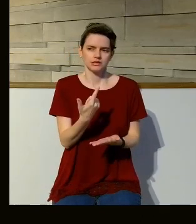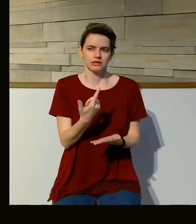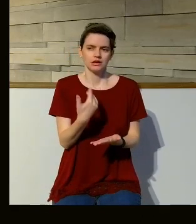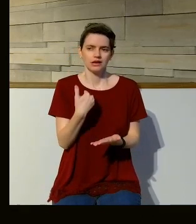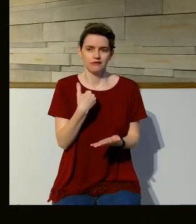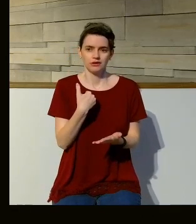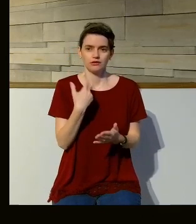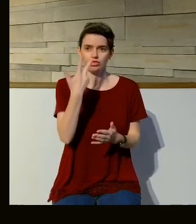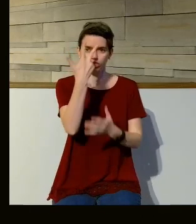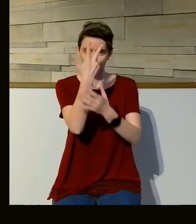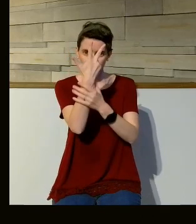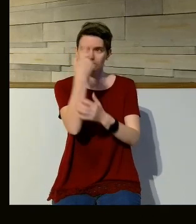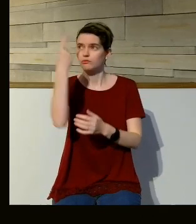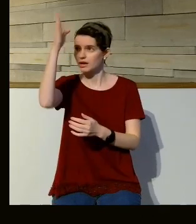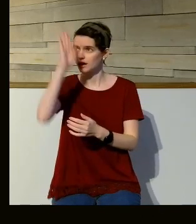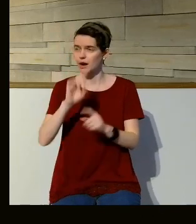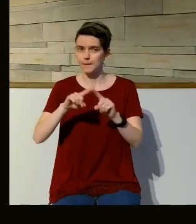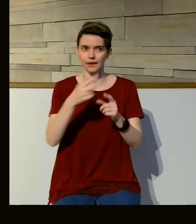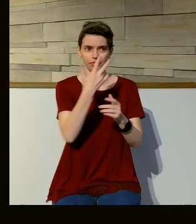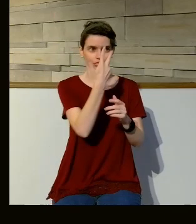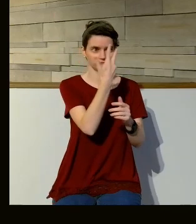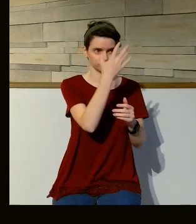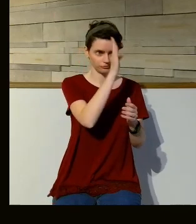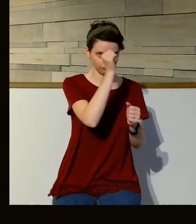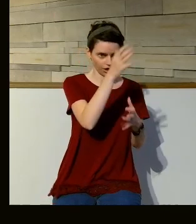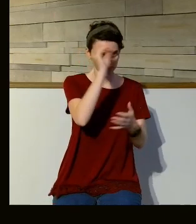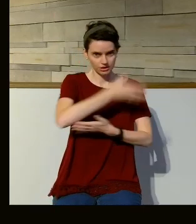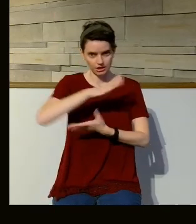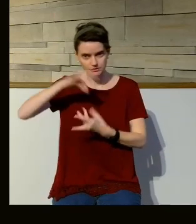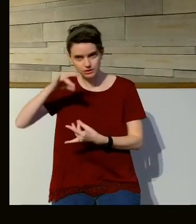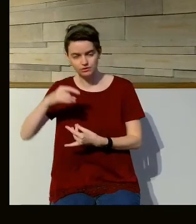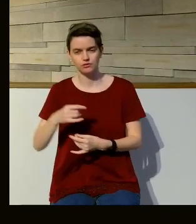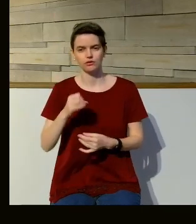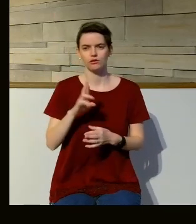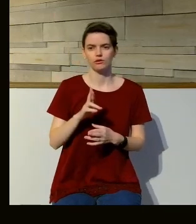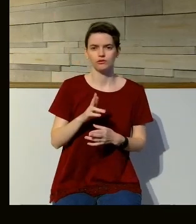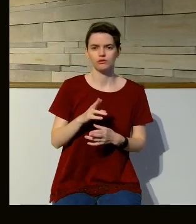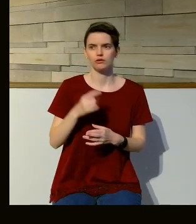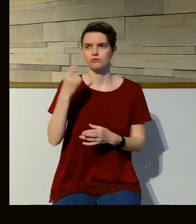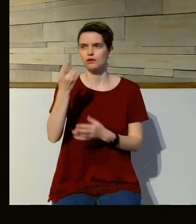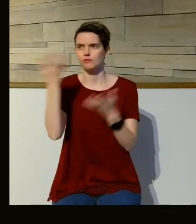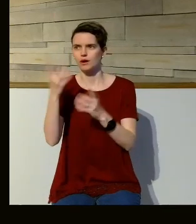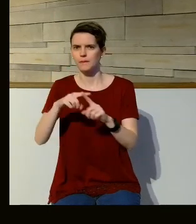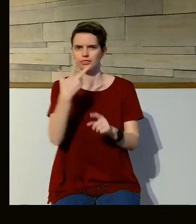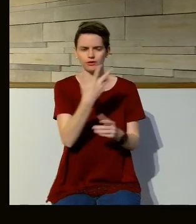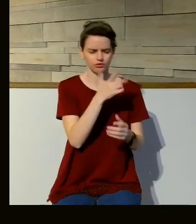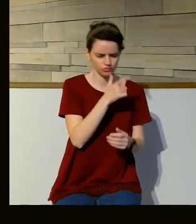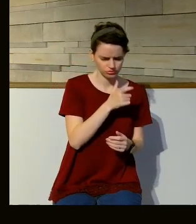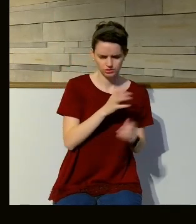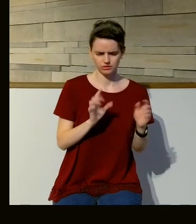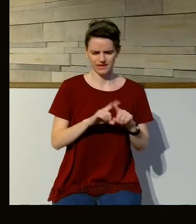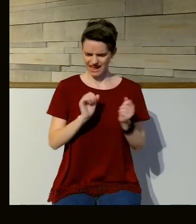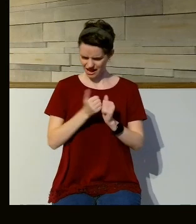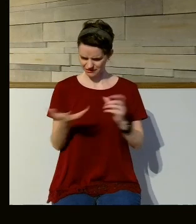there's a Trinity, that there's one God but three persons. Or we can say that there's one what but three who's. Okay, but how do